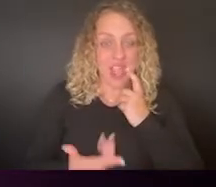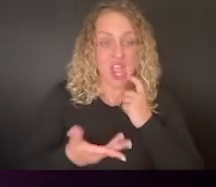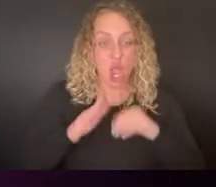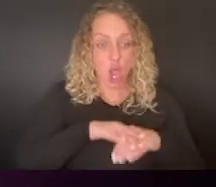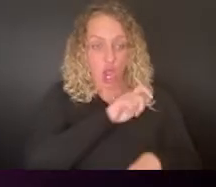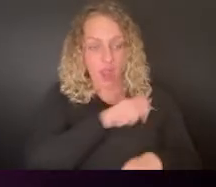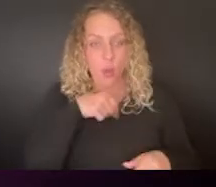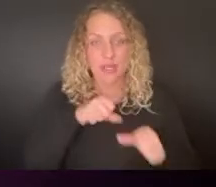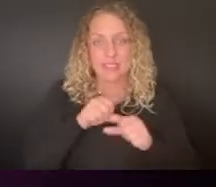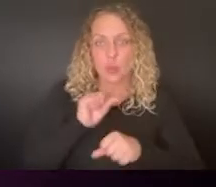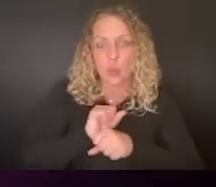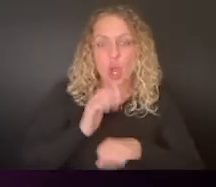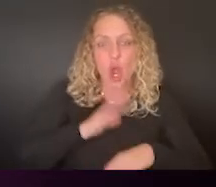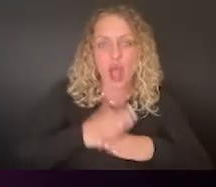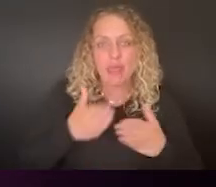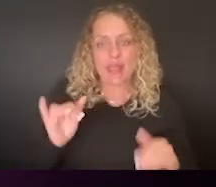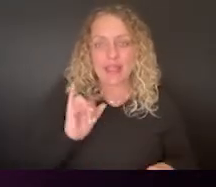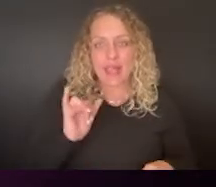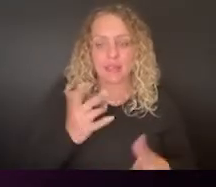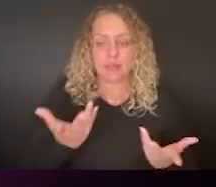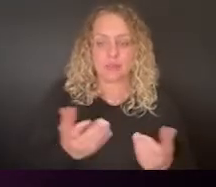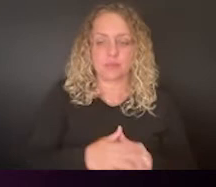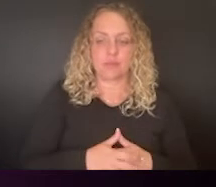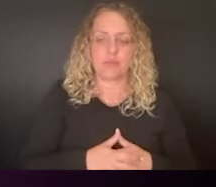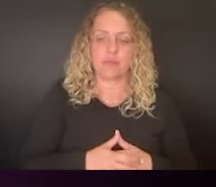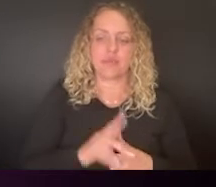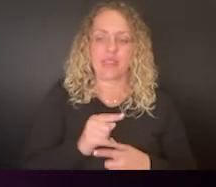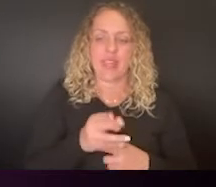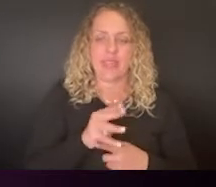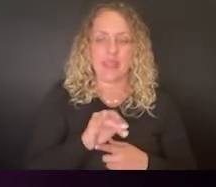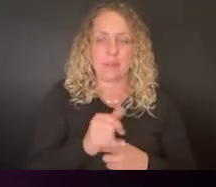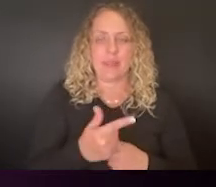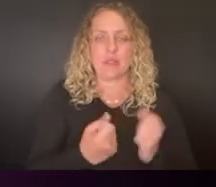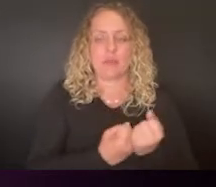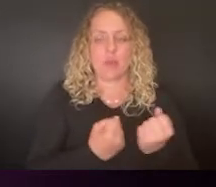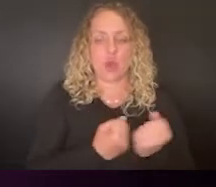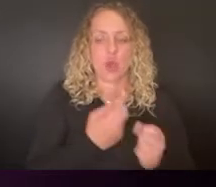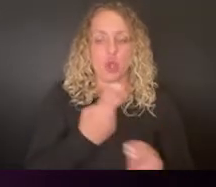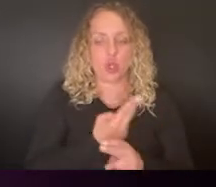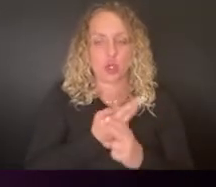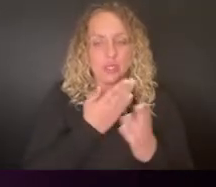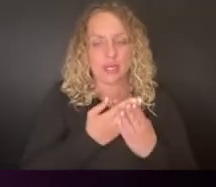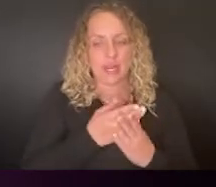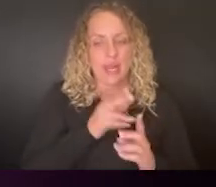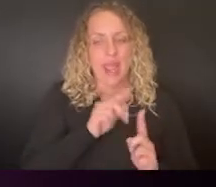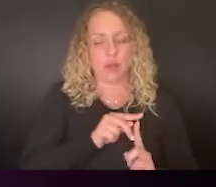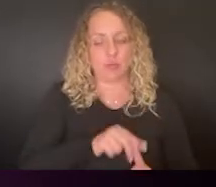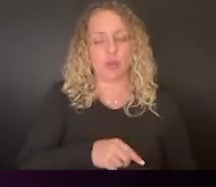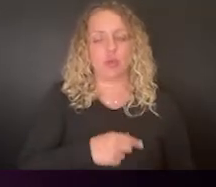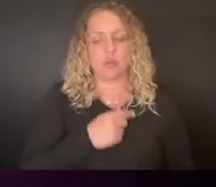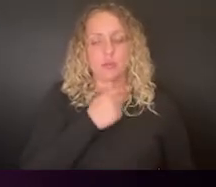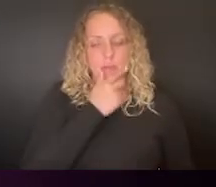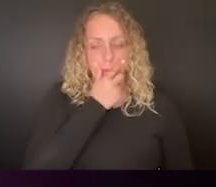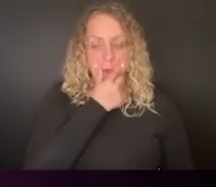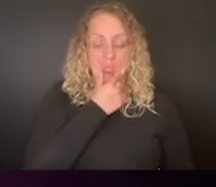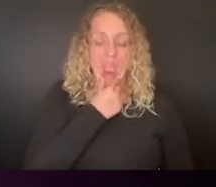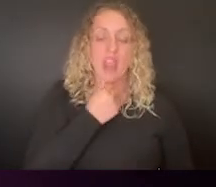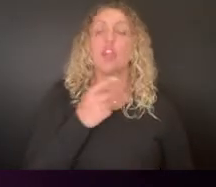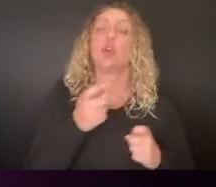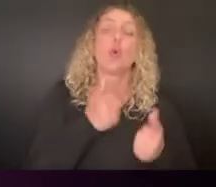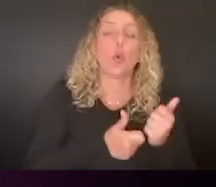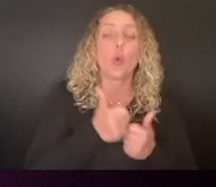these flags so we could share a preview of our work. Now, once this flag was on, we could continue working on things